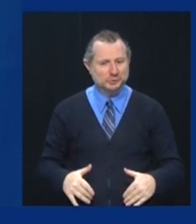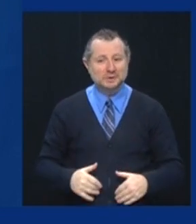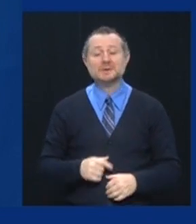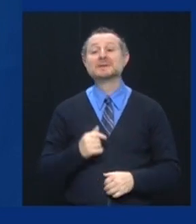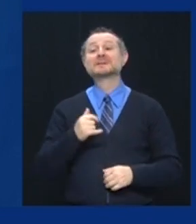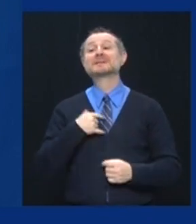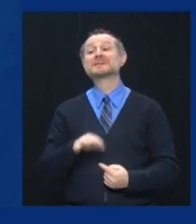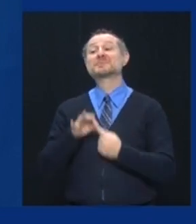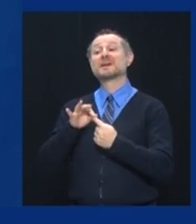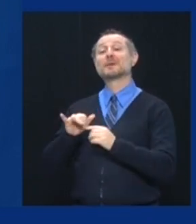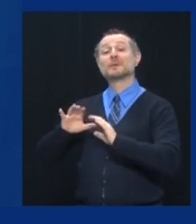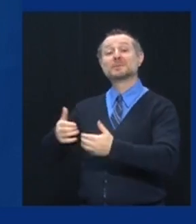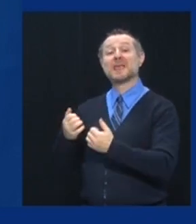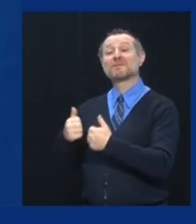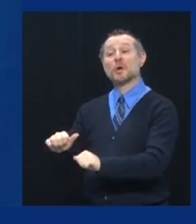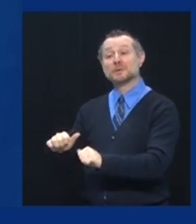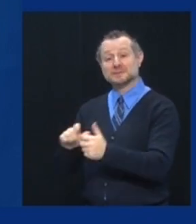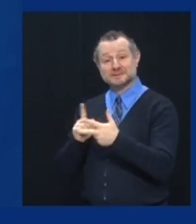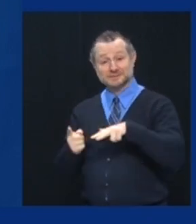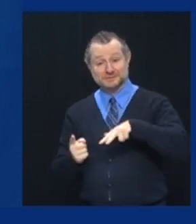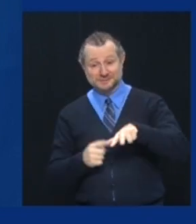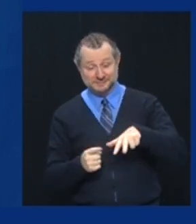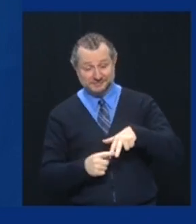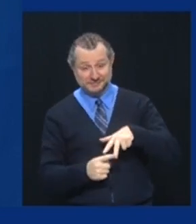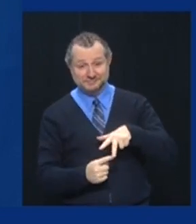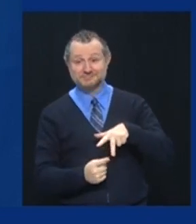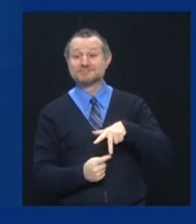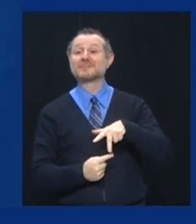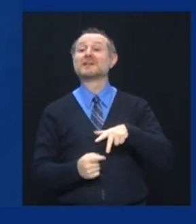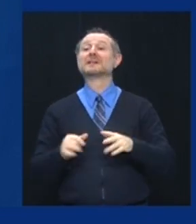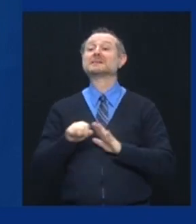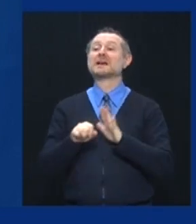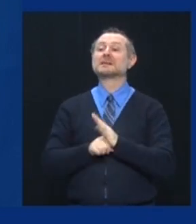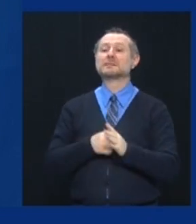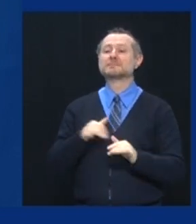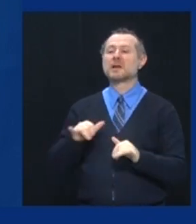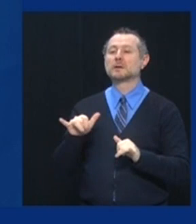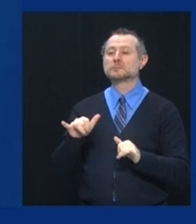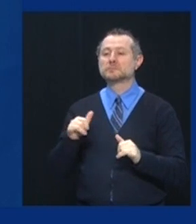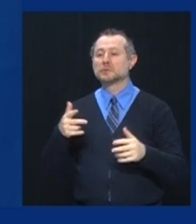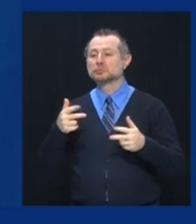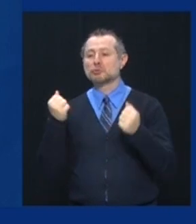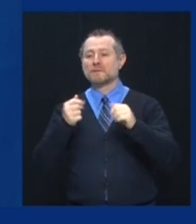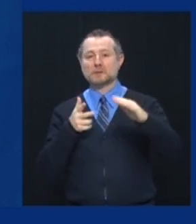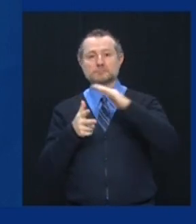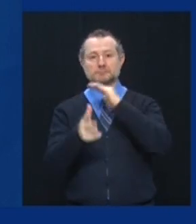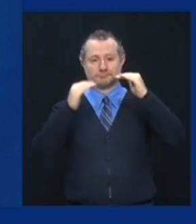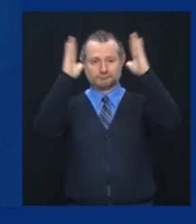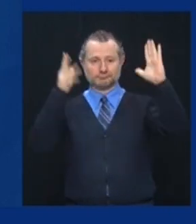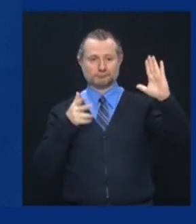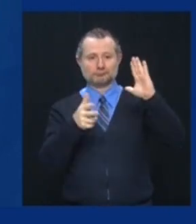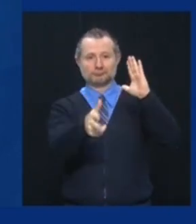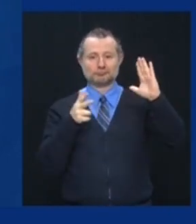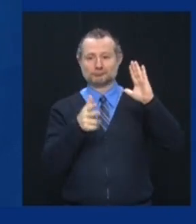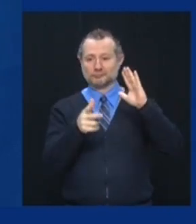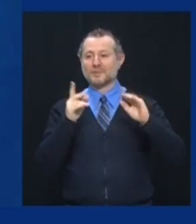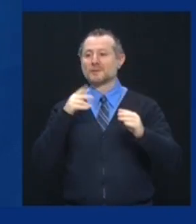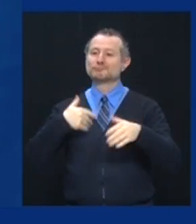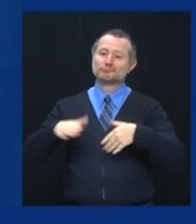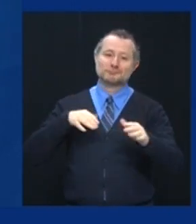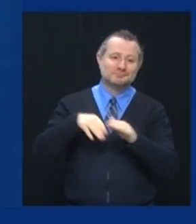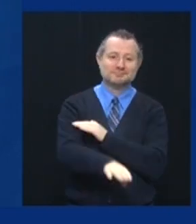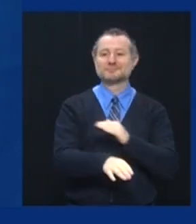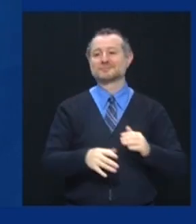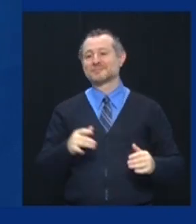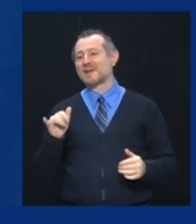going to talk about state-sponsored efforts, drive-ins, and the social equity efforts, the churches, the